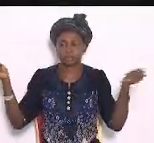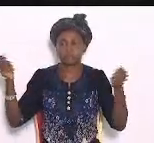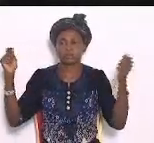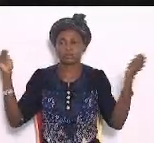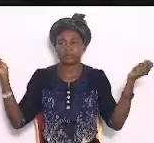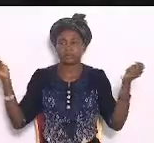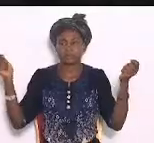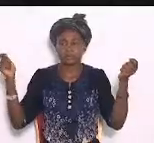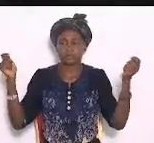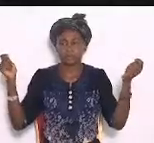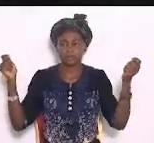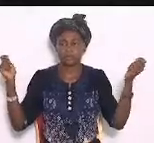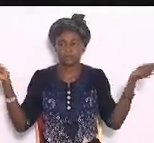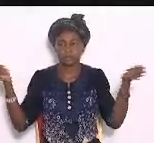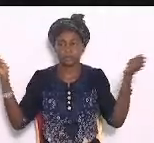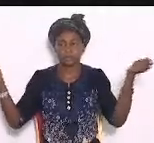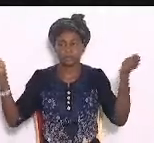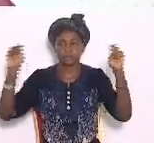ch